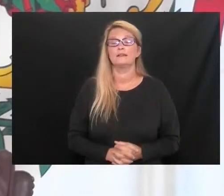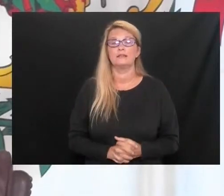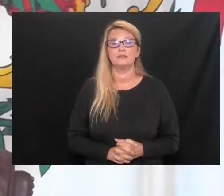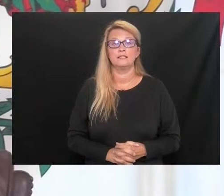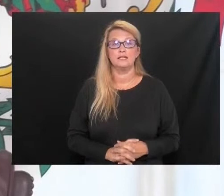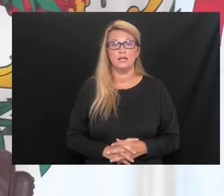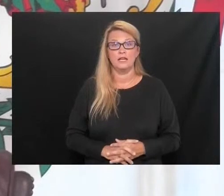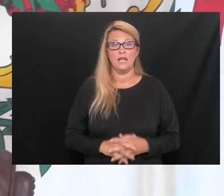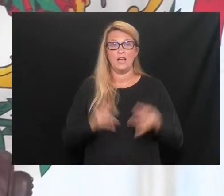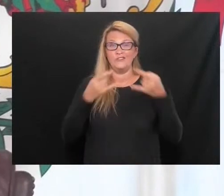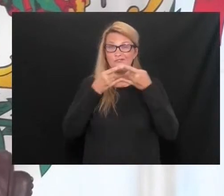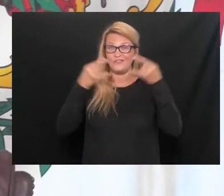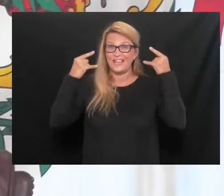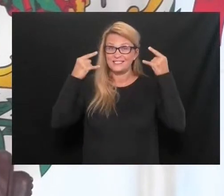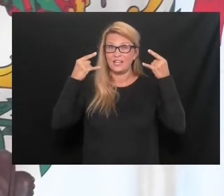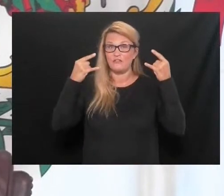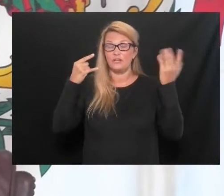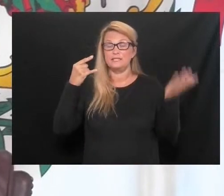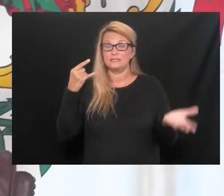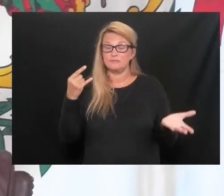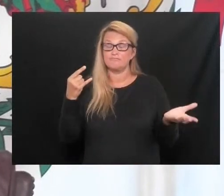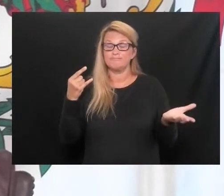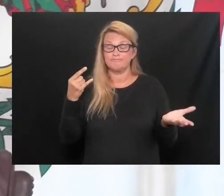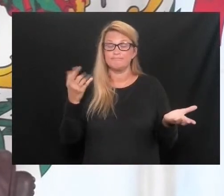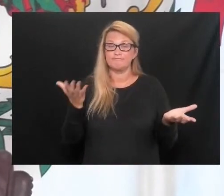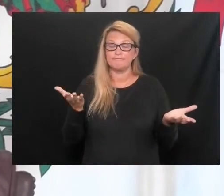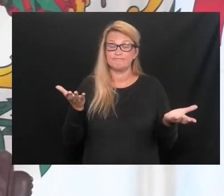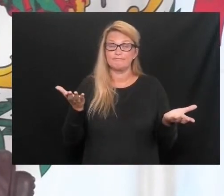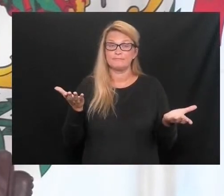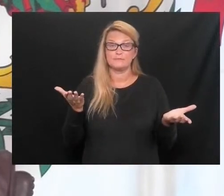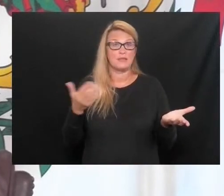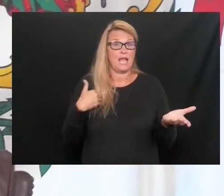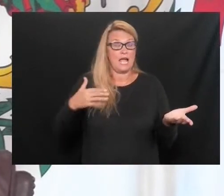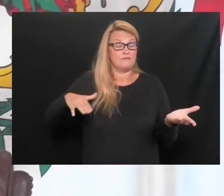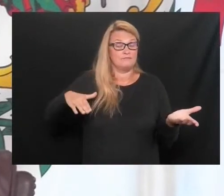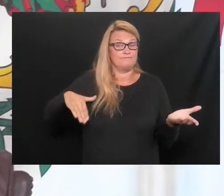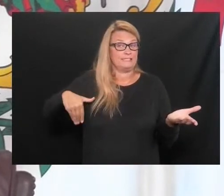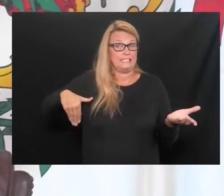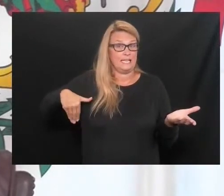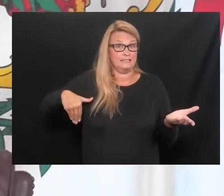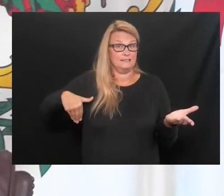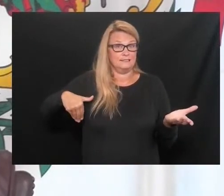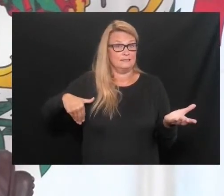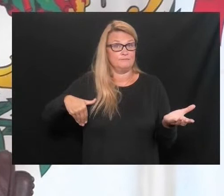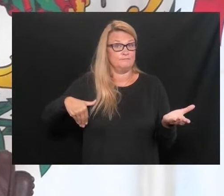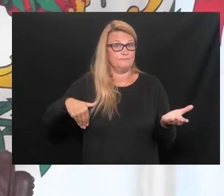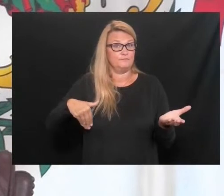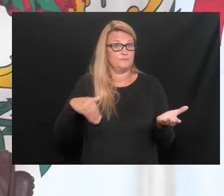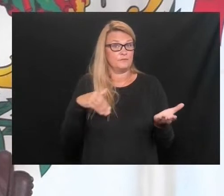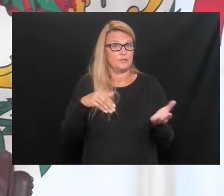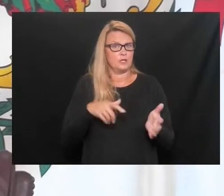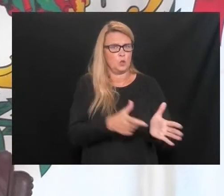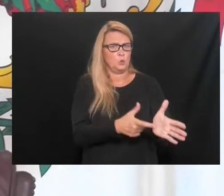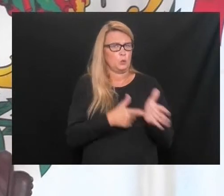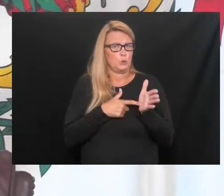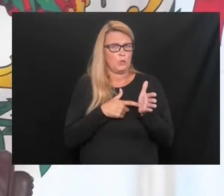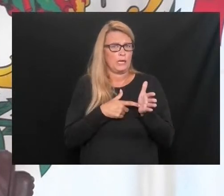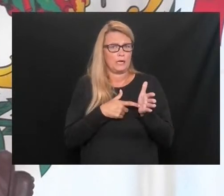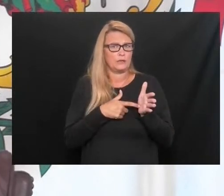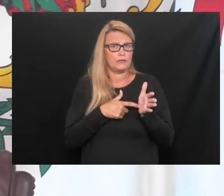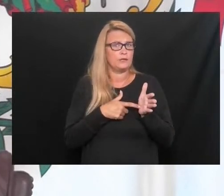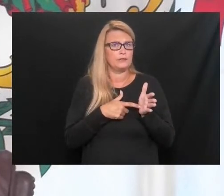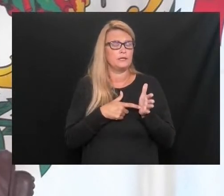the face coverings, I have not, at this time, I have not issued any